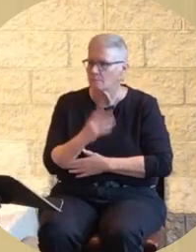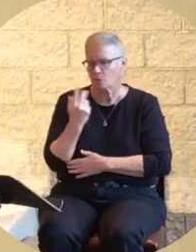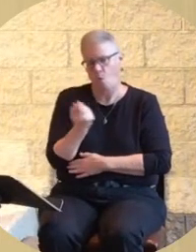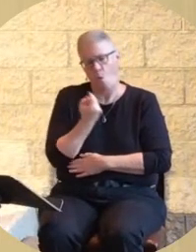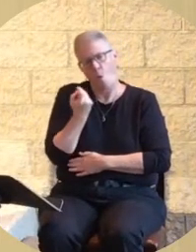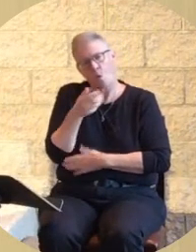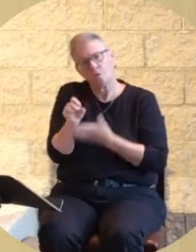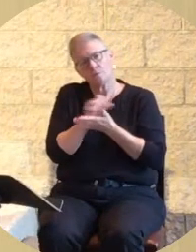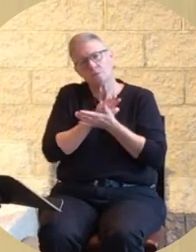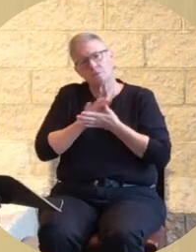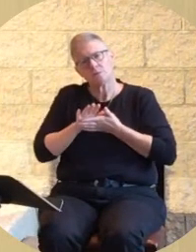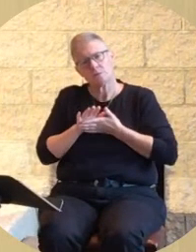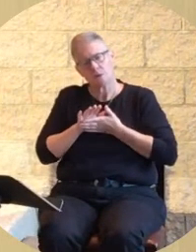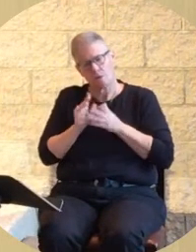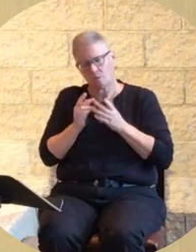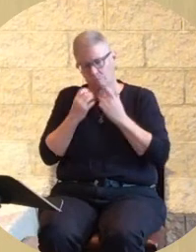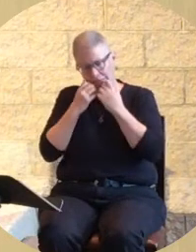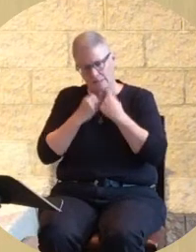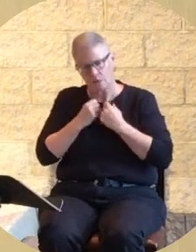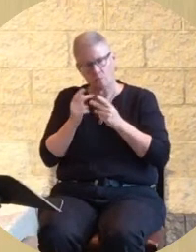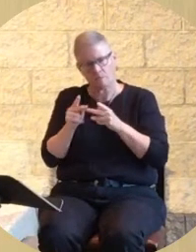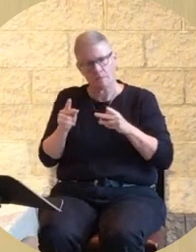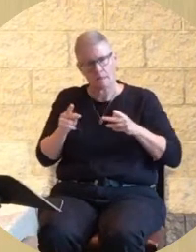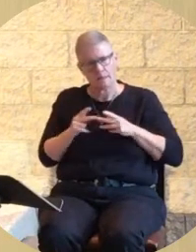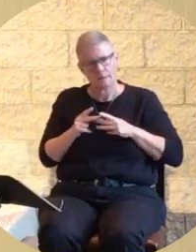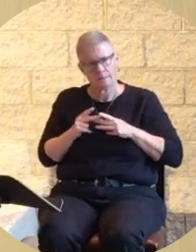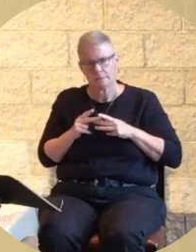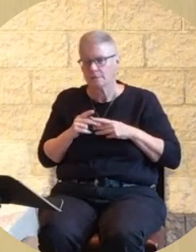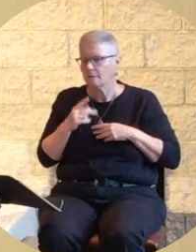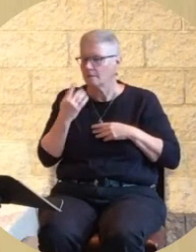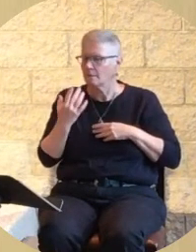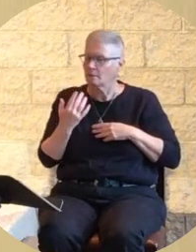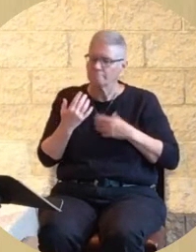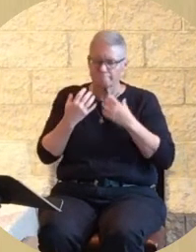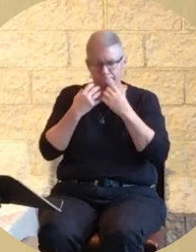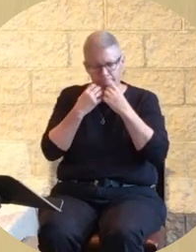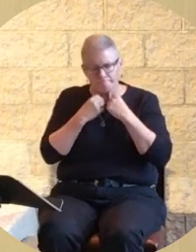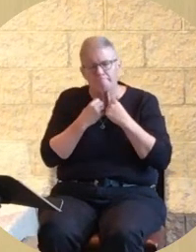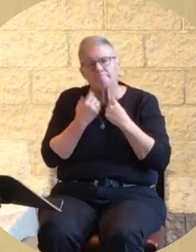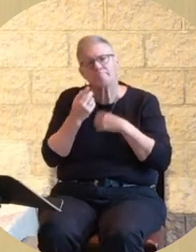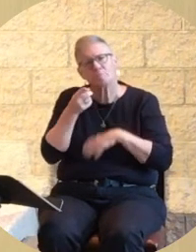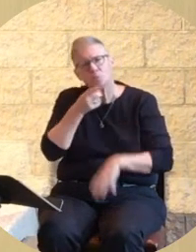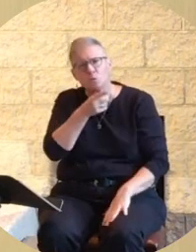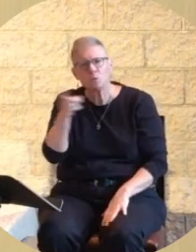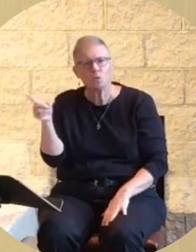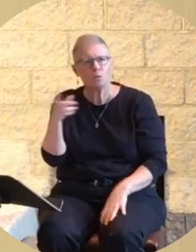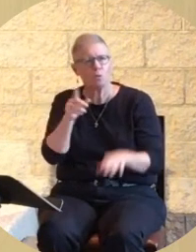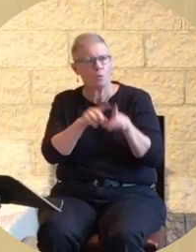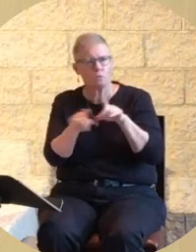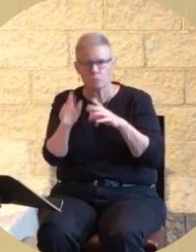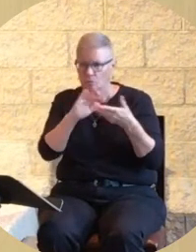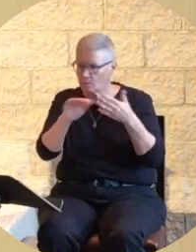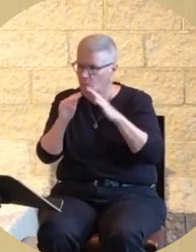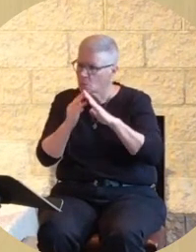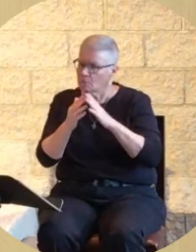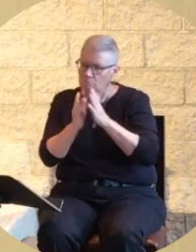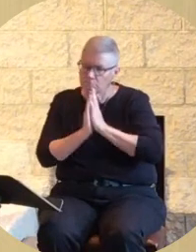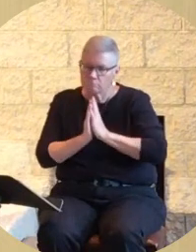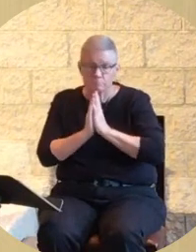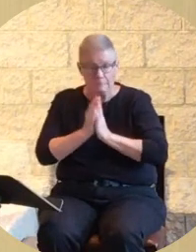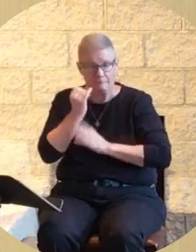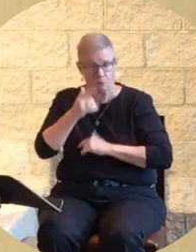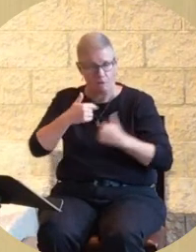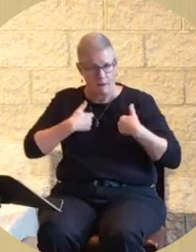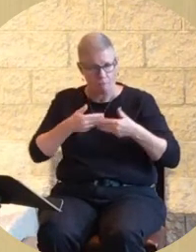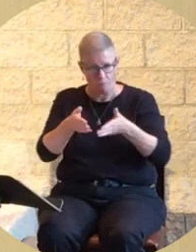space wherever they are. They're holding you and our community in prayer. And if you have a prayer